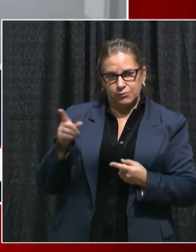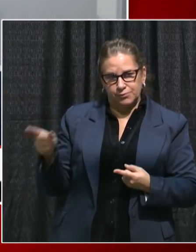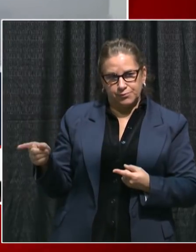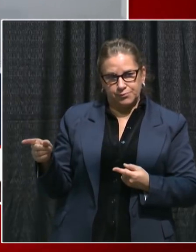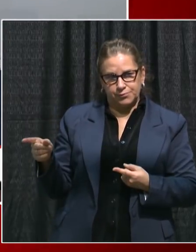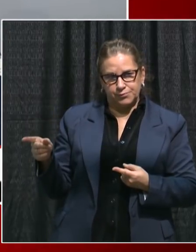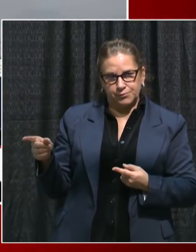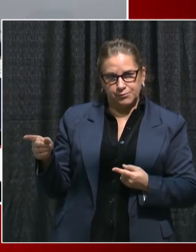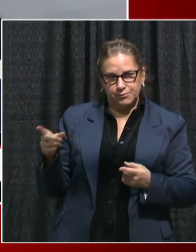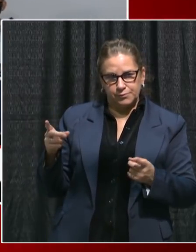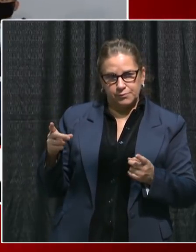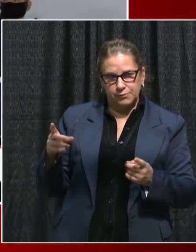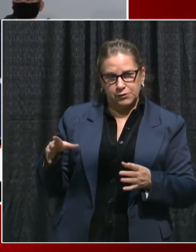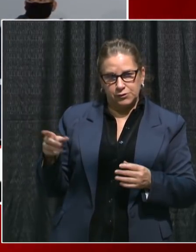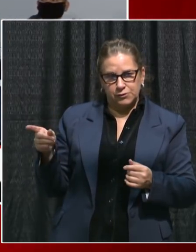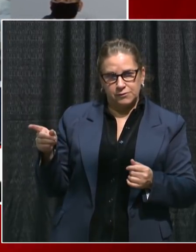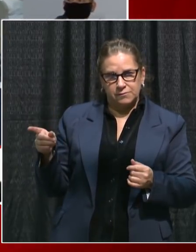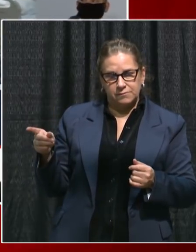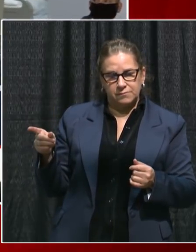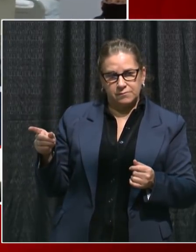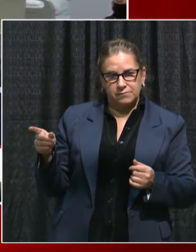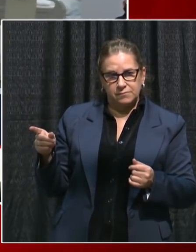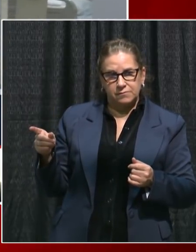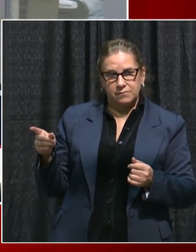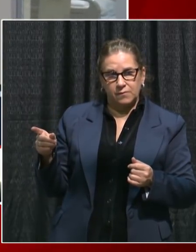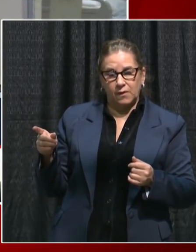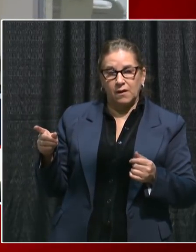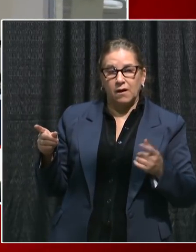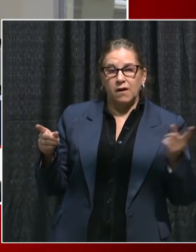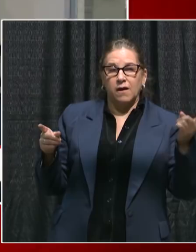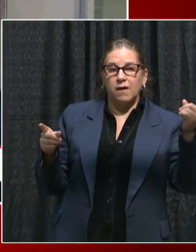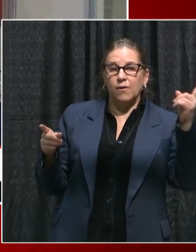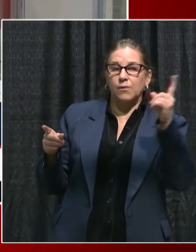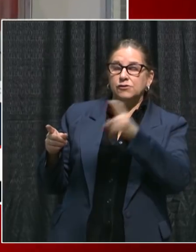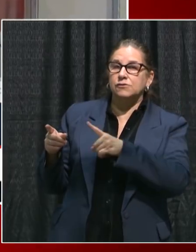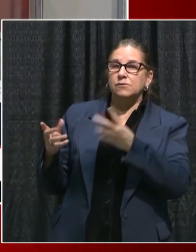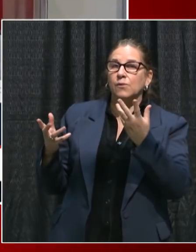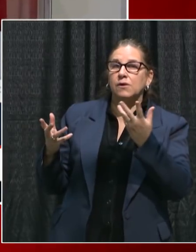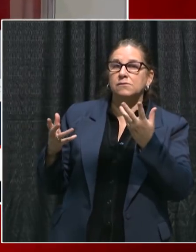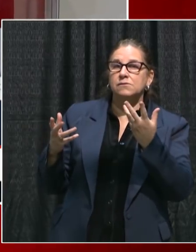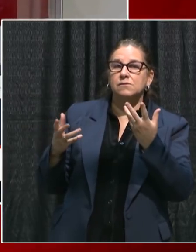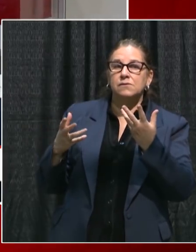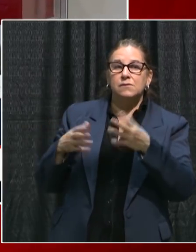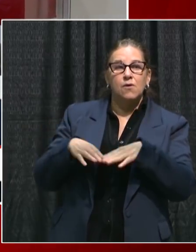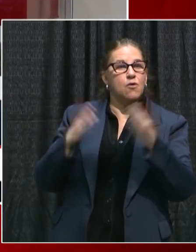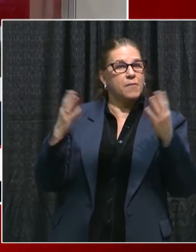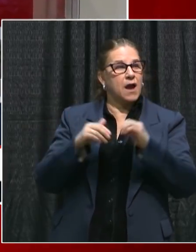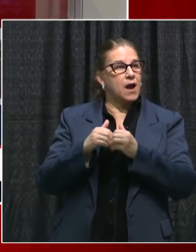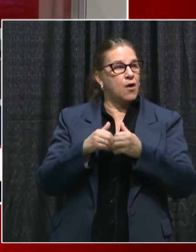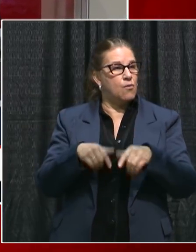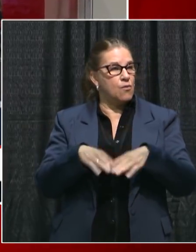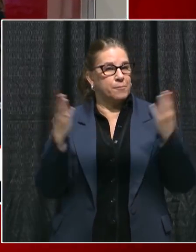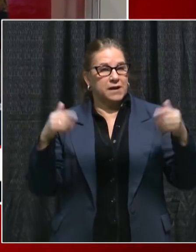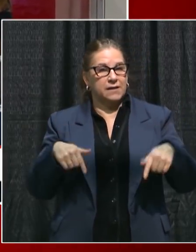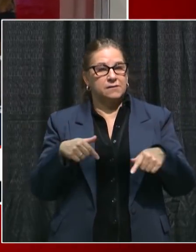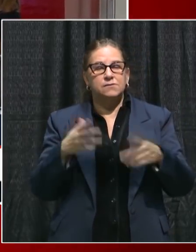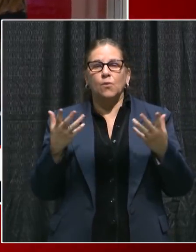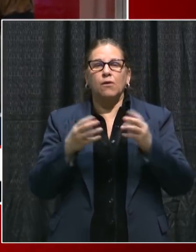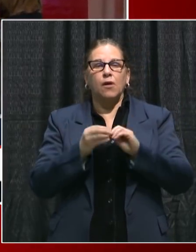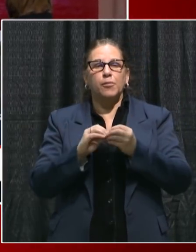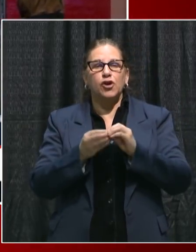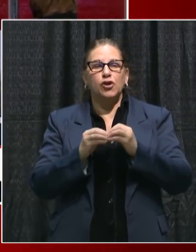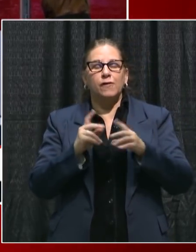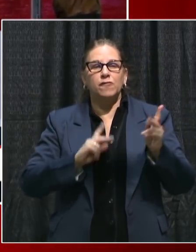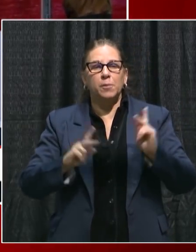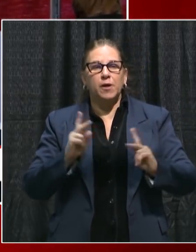So the question is, what trigger would need to be in place for this facility to be used? We have a lot of capacity that